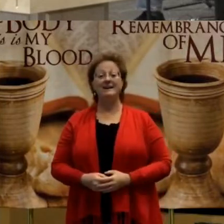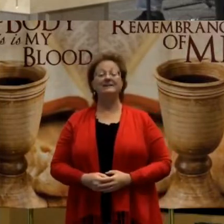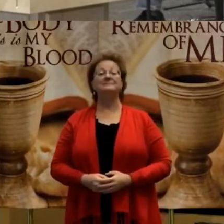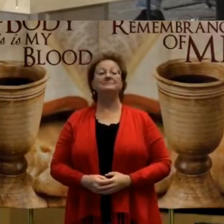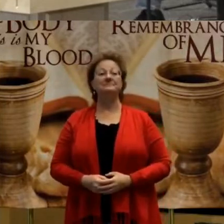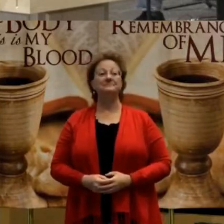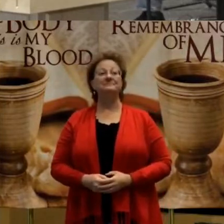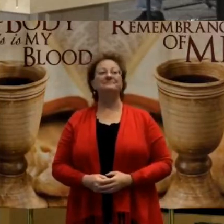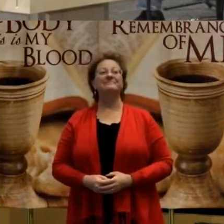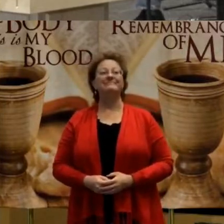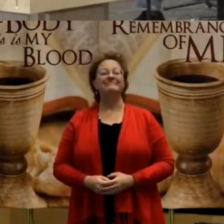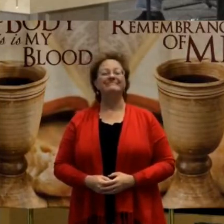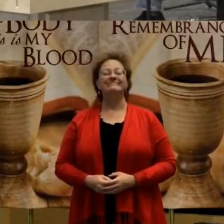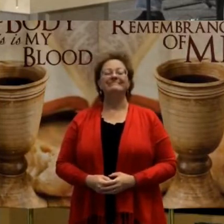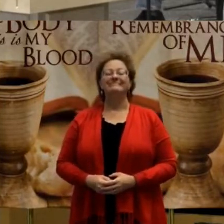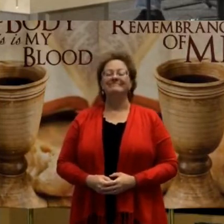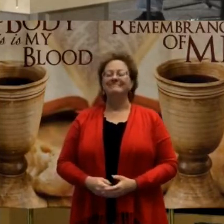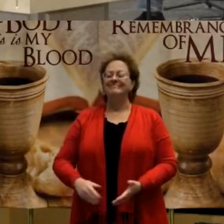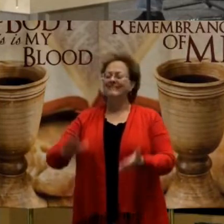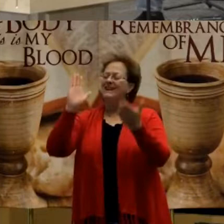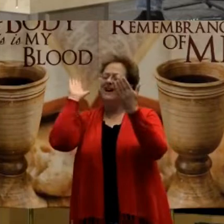died.